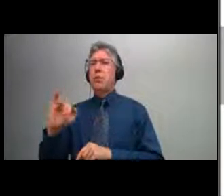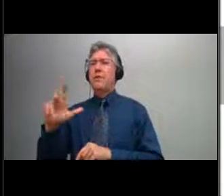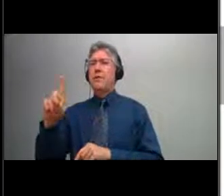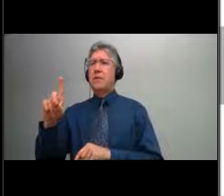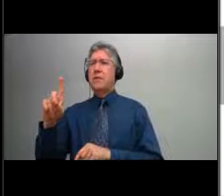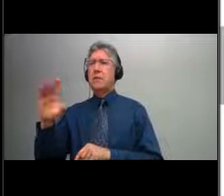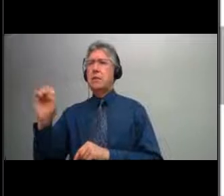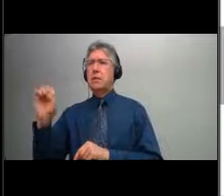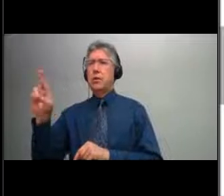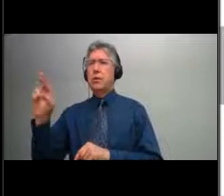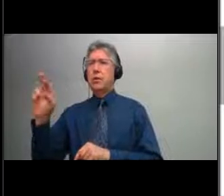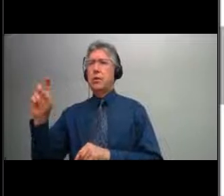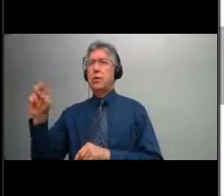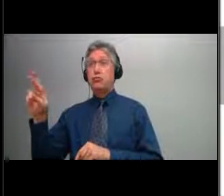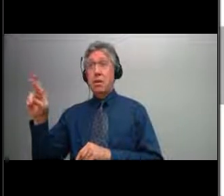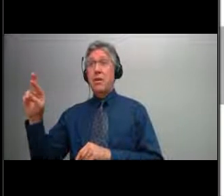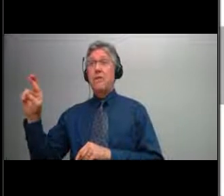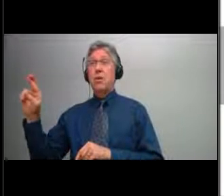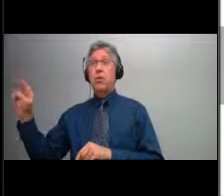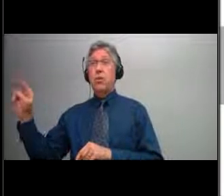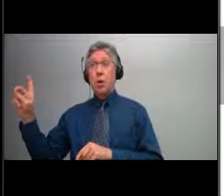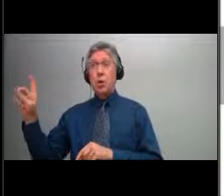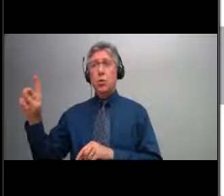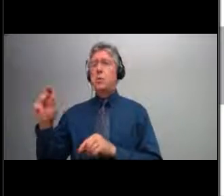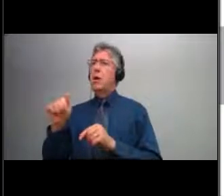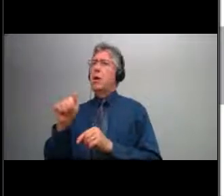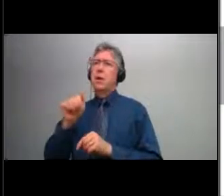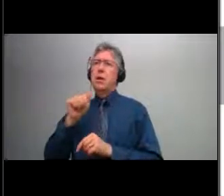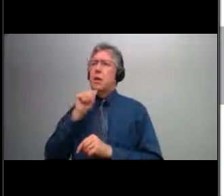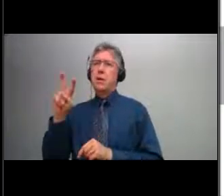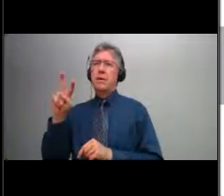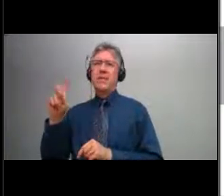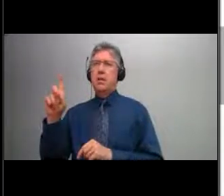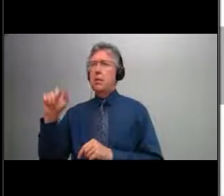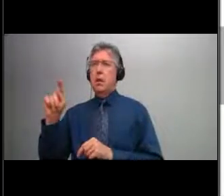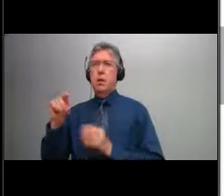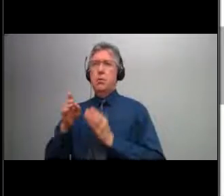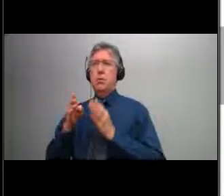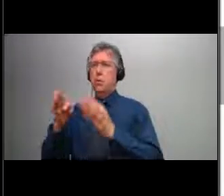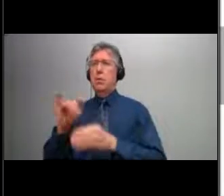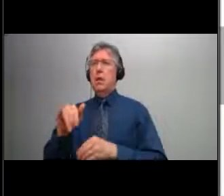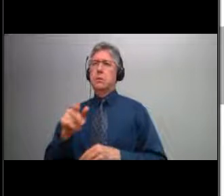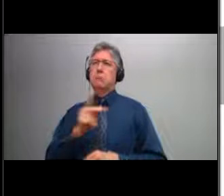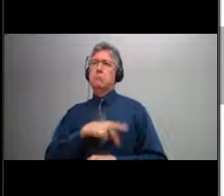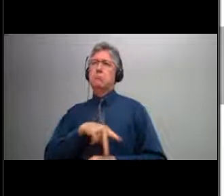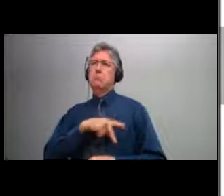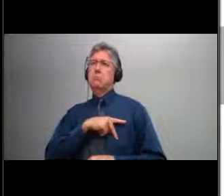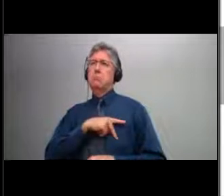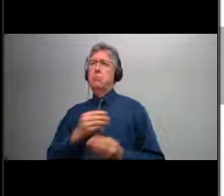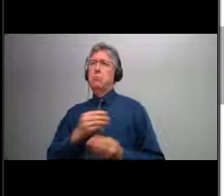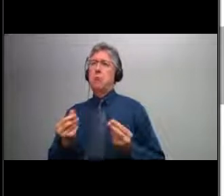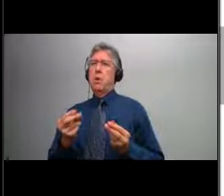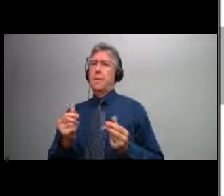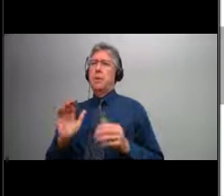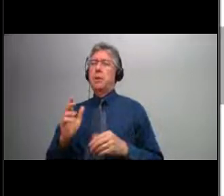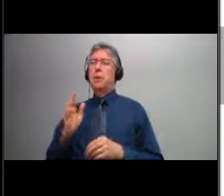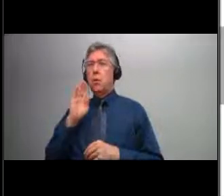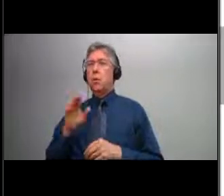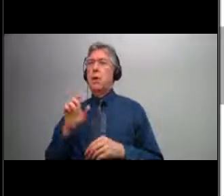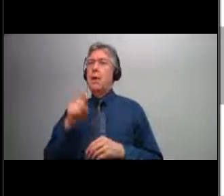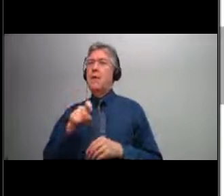Springfield Center Drive Road is a private road, it's not a VDOT road. So we'll be acquiring all the necessary right-of-way for